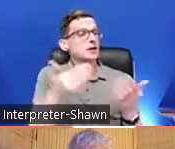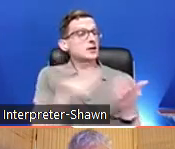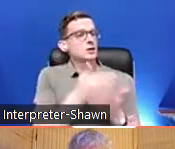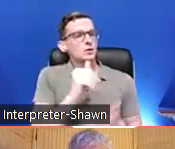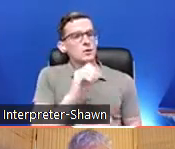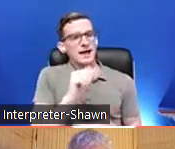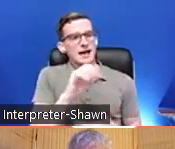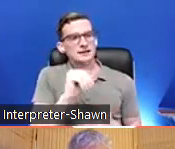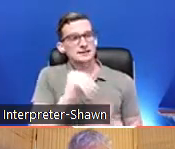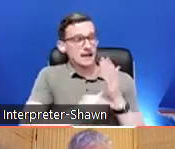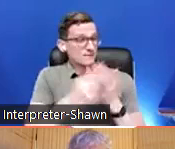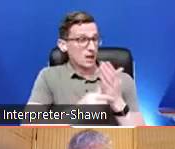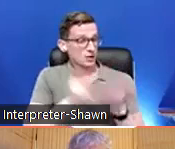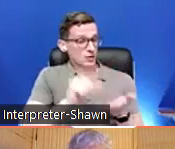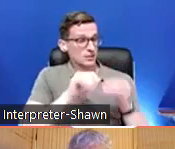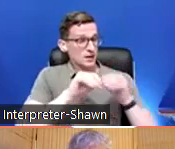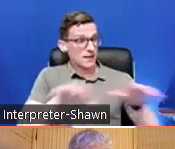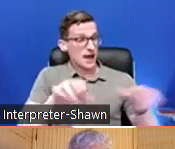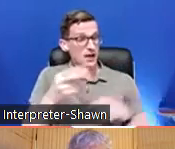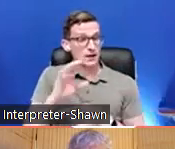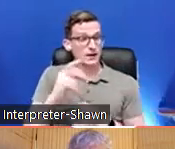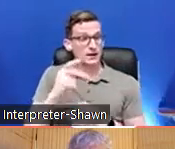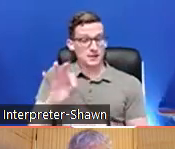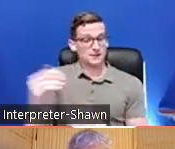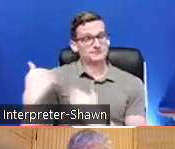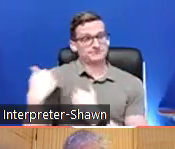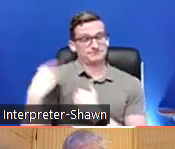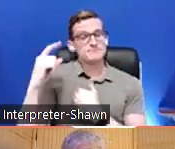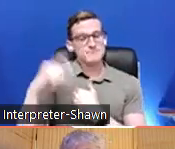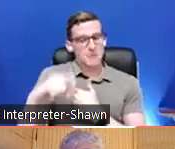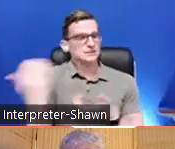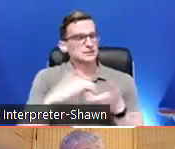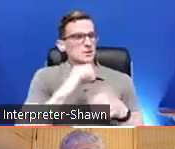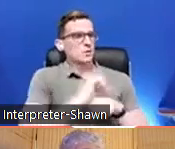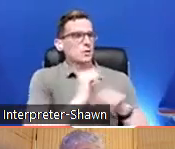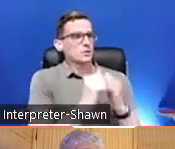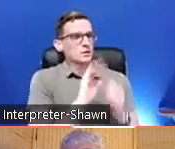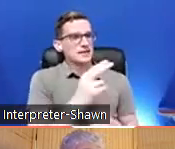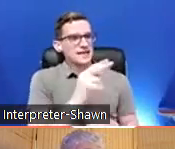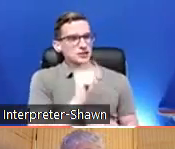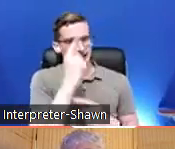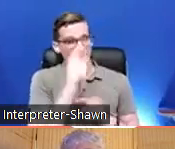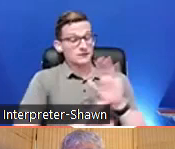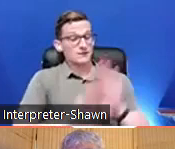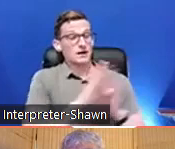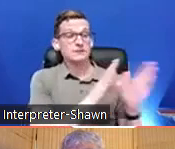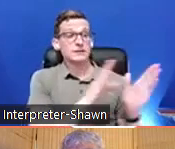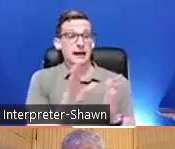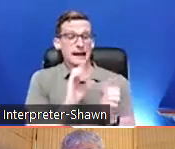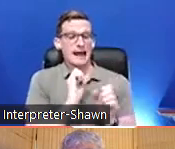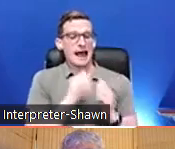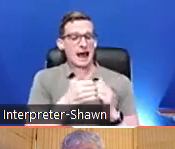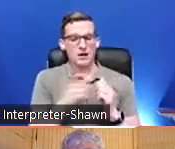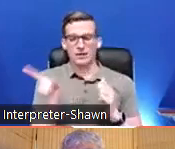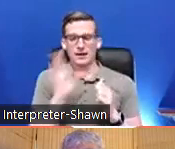the obligation to work with the BHA to develop a plan on how it will ensure conformity